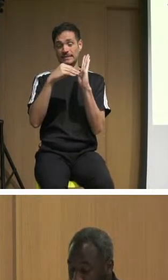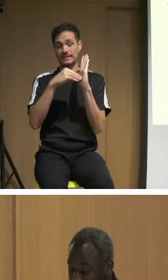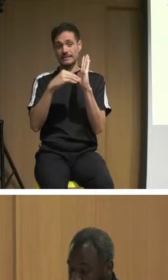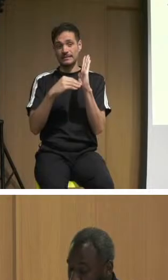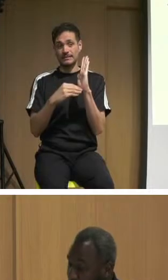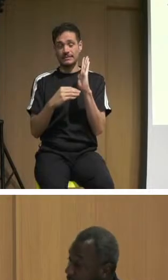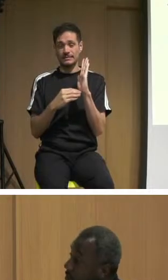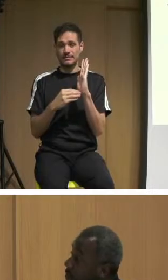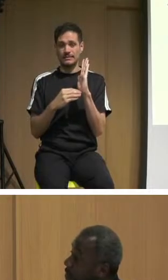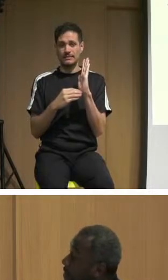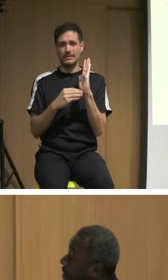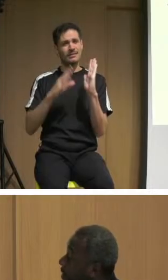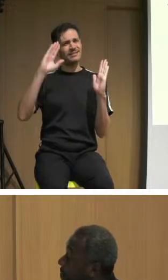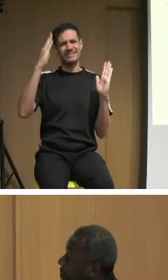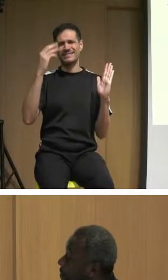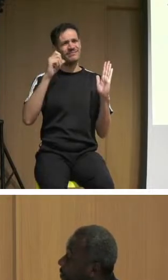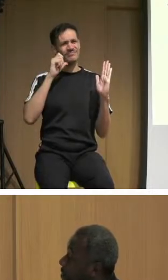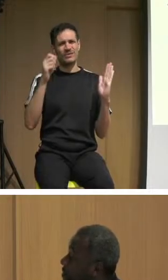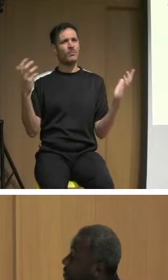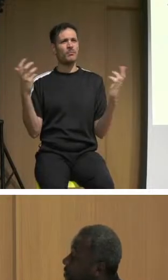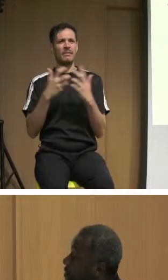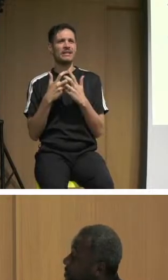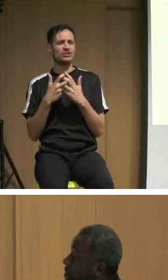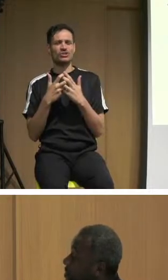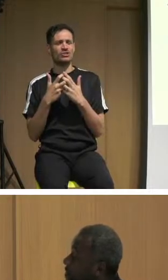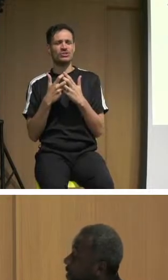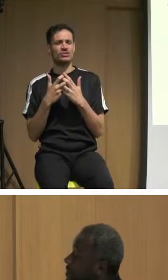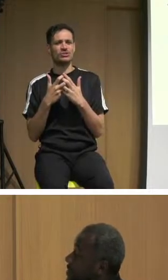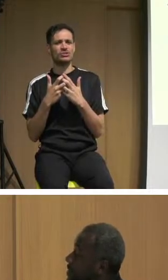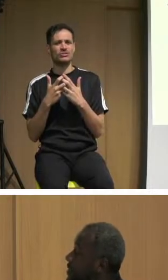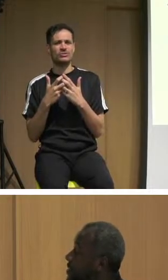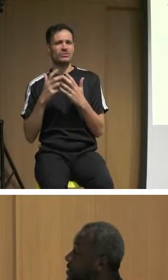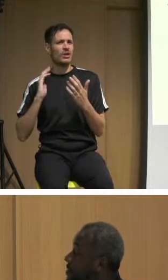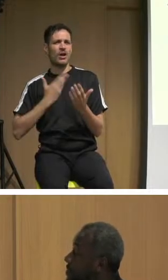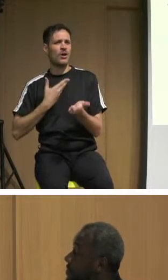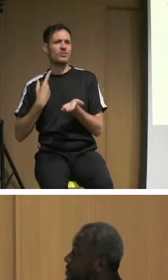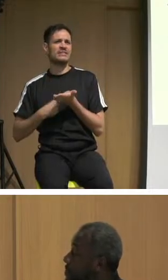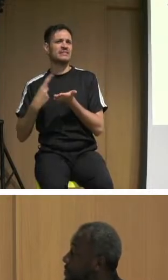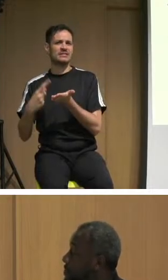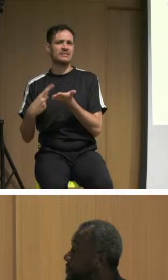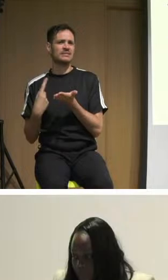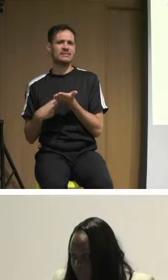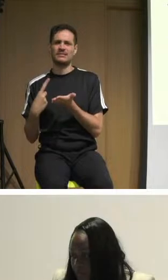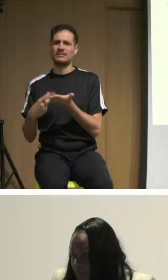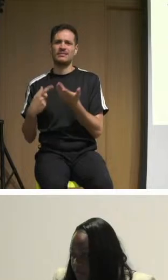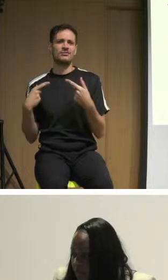don't appear to match what was discussed in the session.